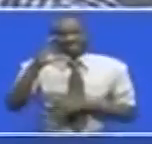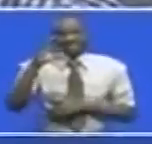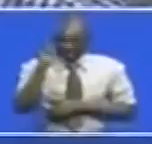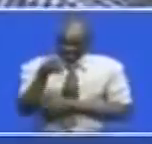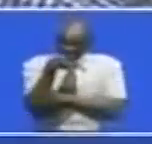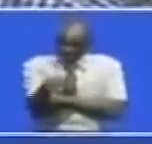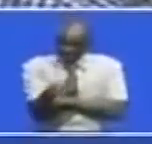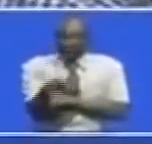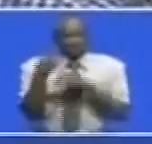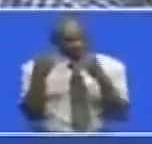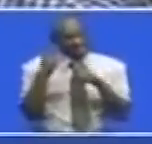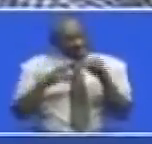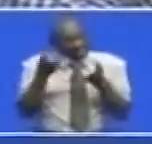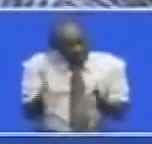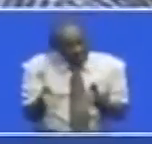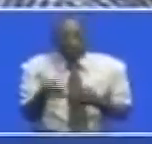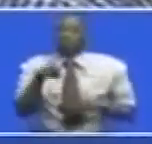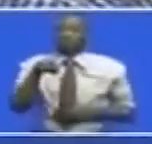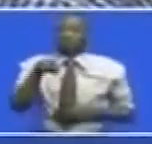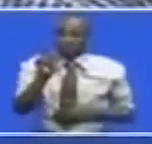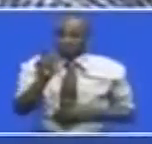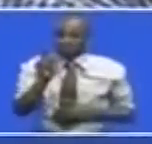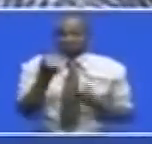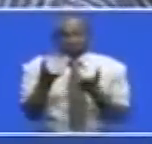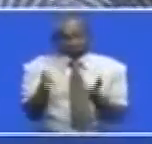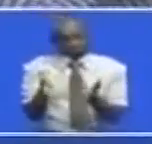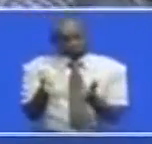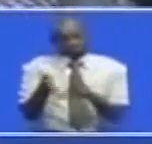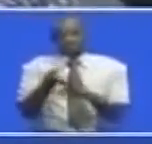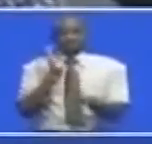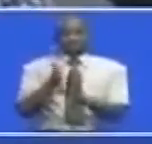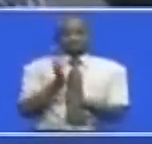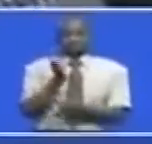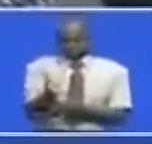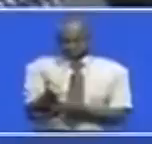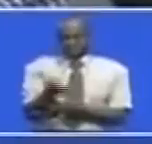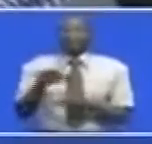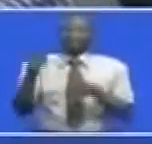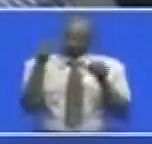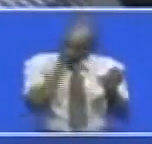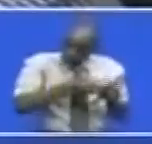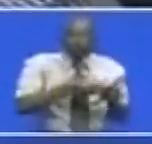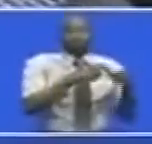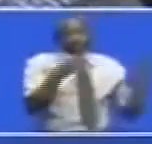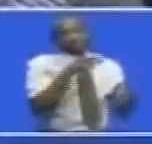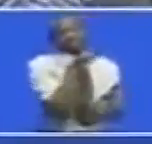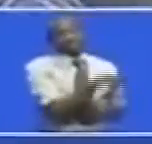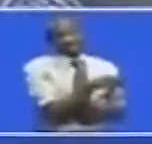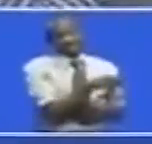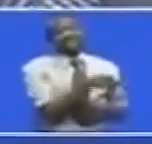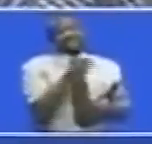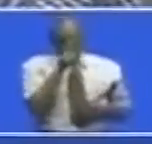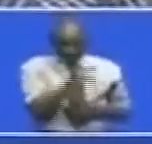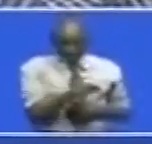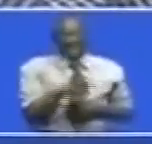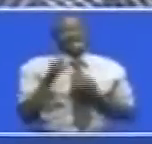of Tanzania for many years, are now against the ruling party, are now with the opposition party within the coalition, then